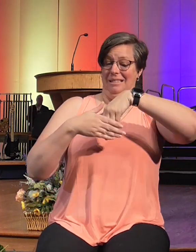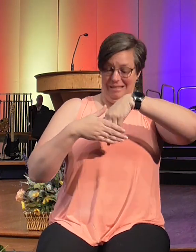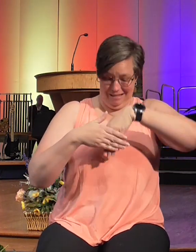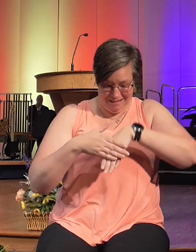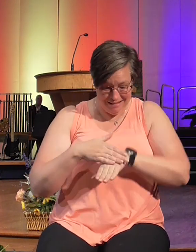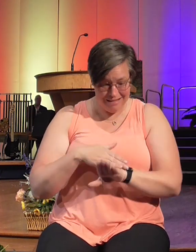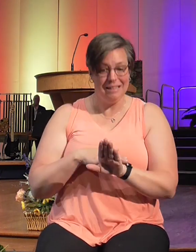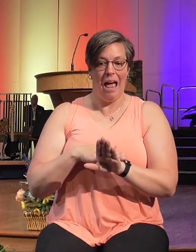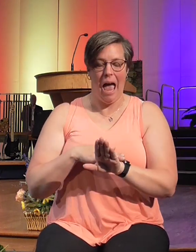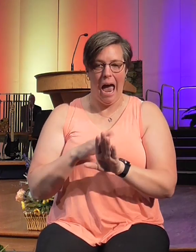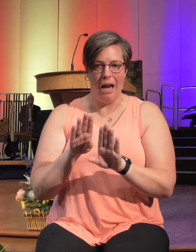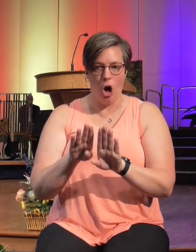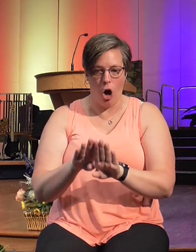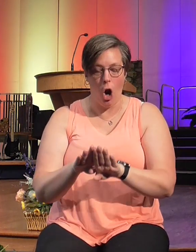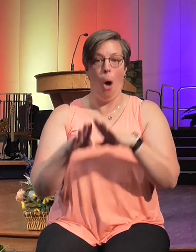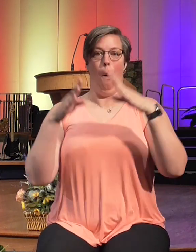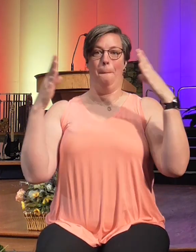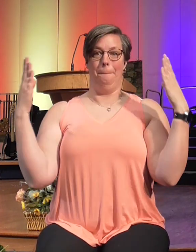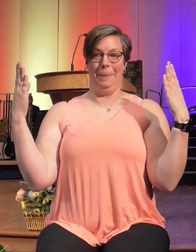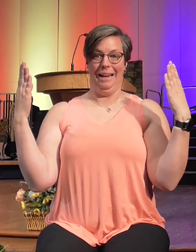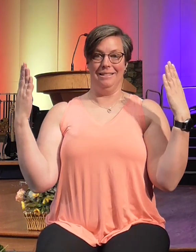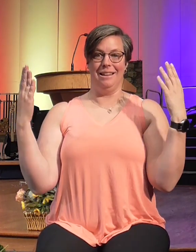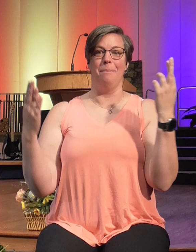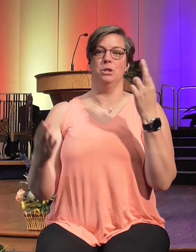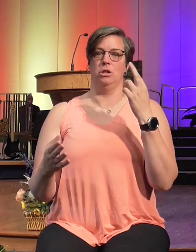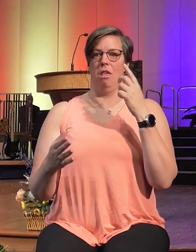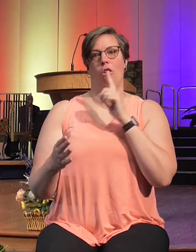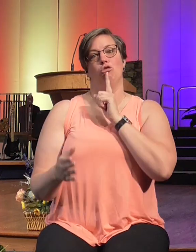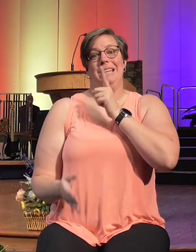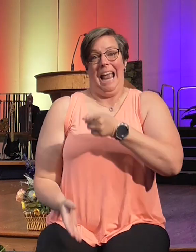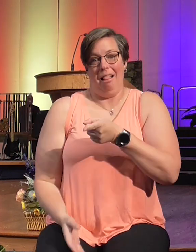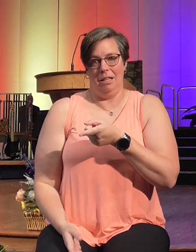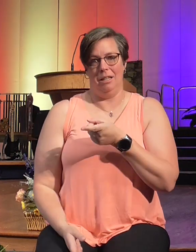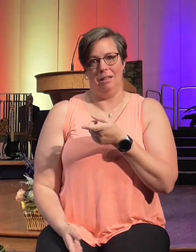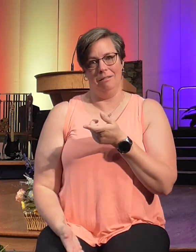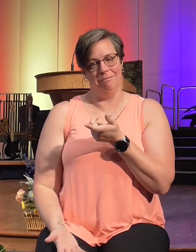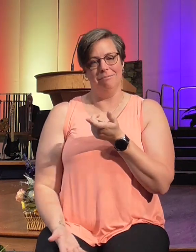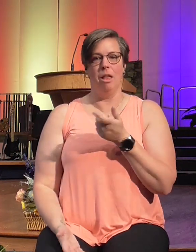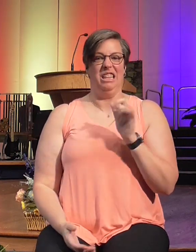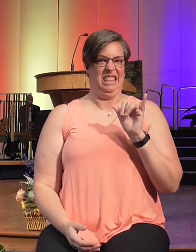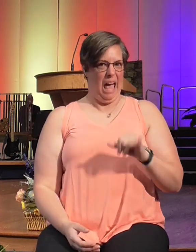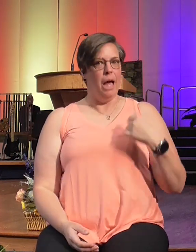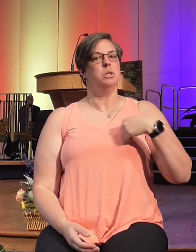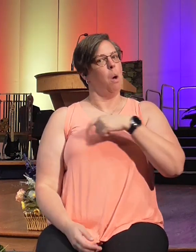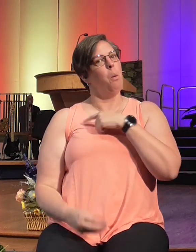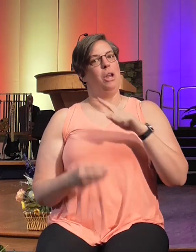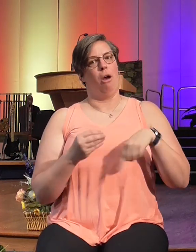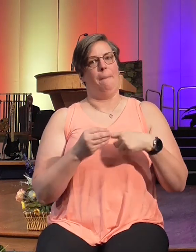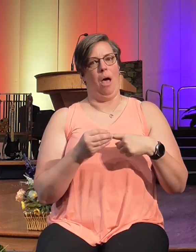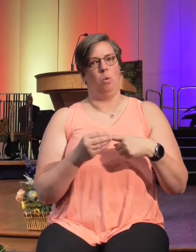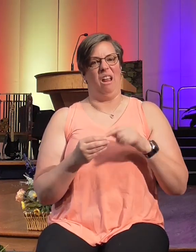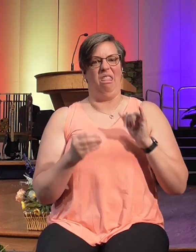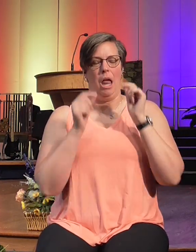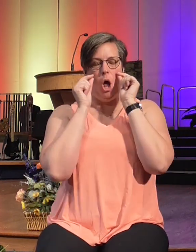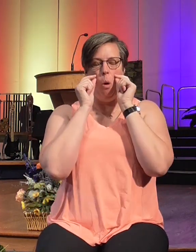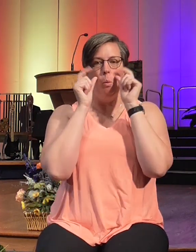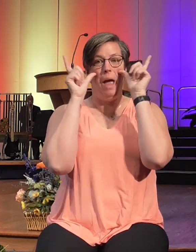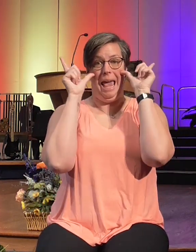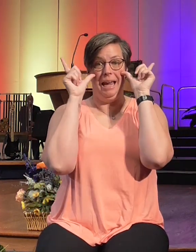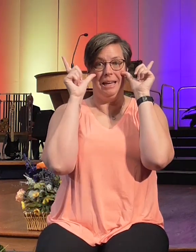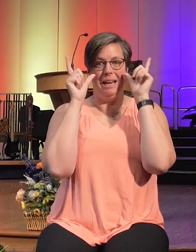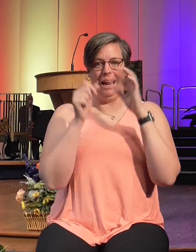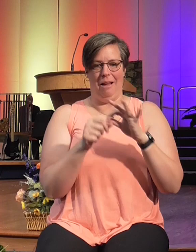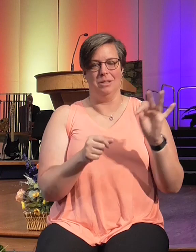are opened up into the reality of that being. And that's what we're about here. It's that awakening of that